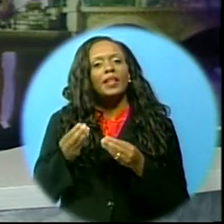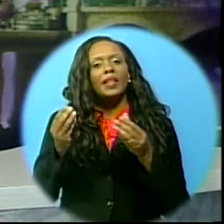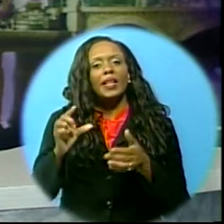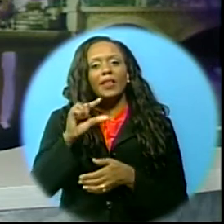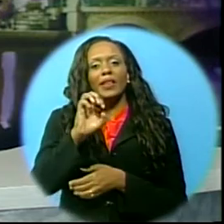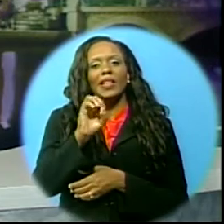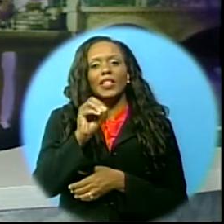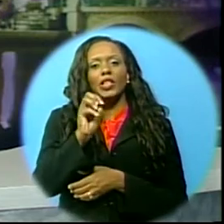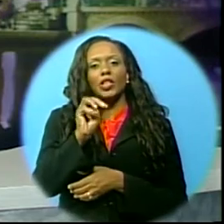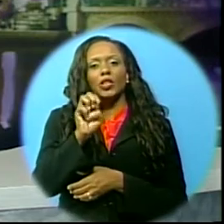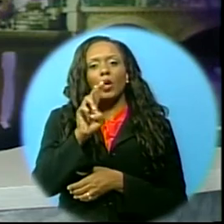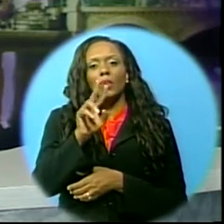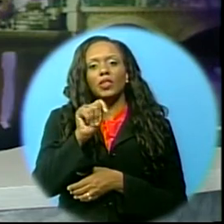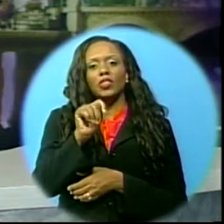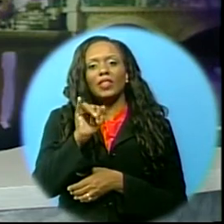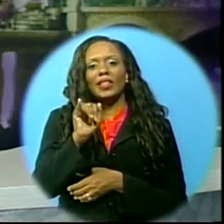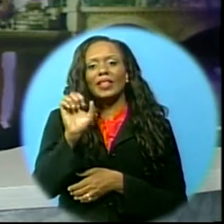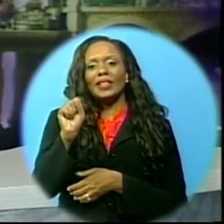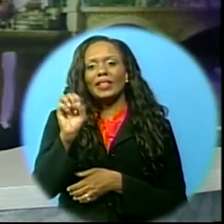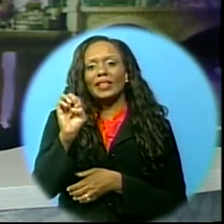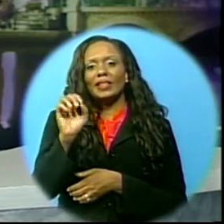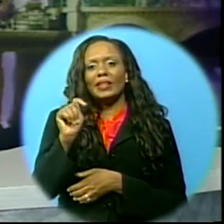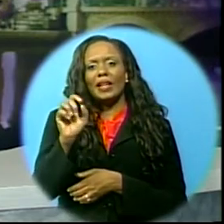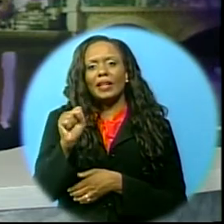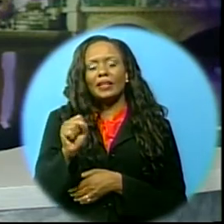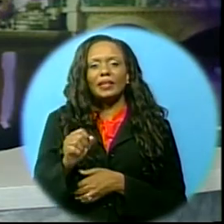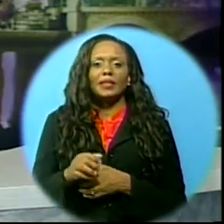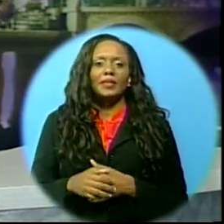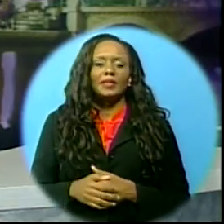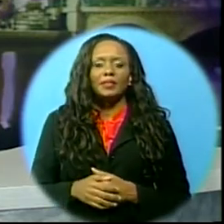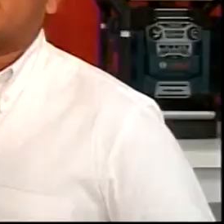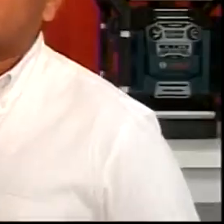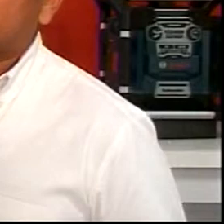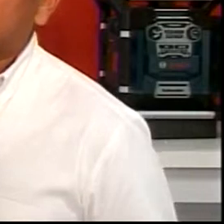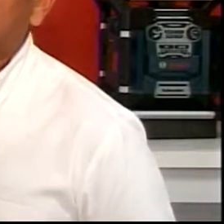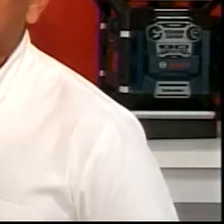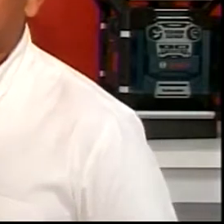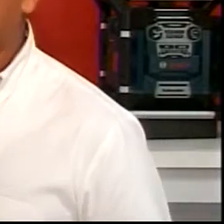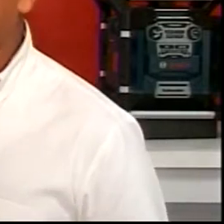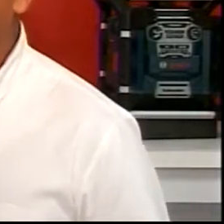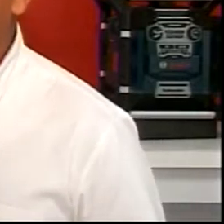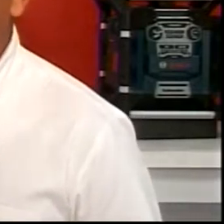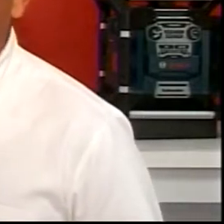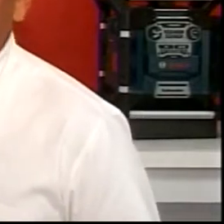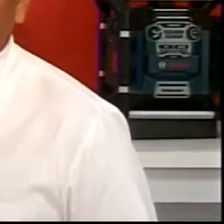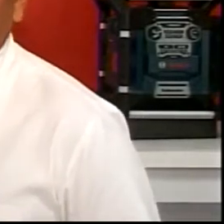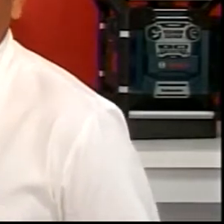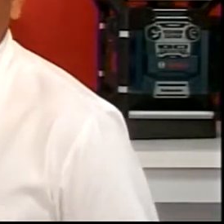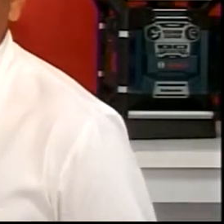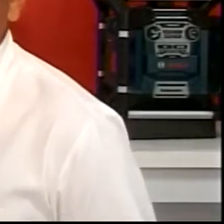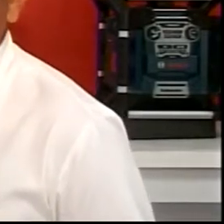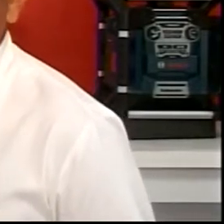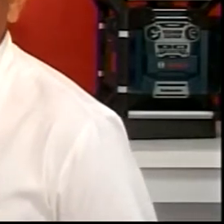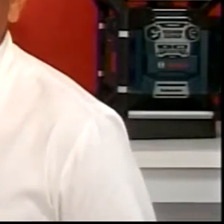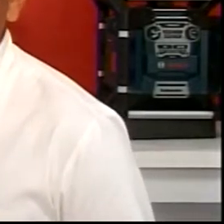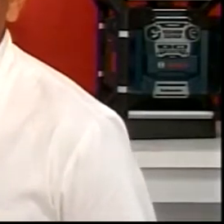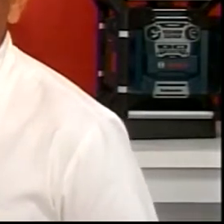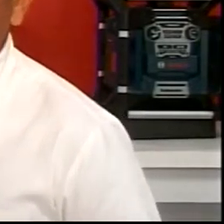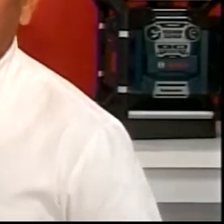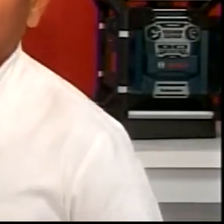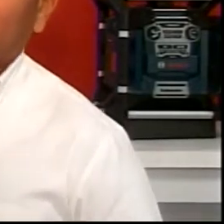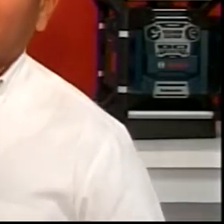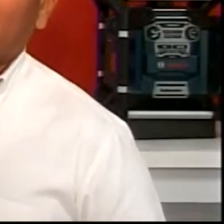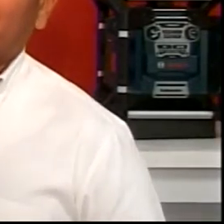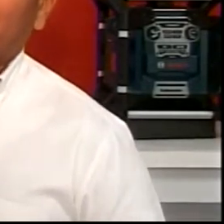the company chose to give away geometry sets. Geometry sets is one of the first tools that children will